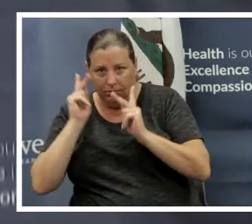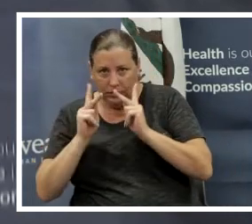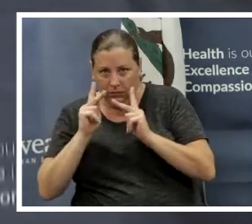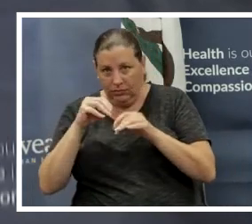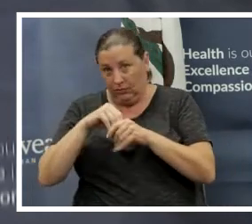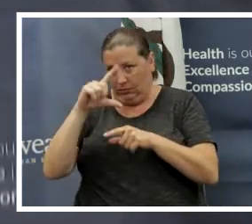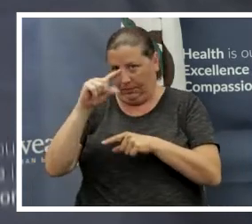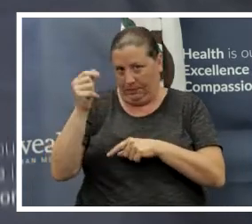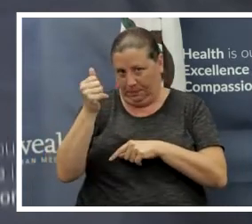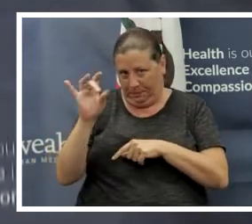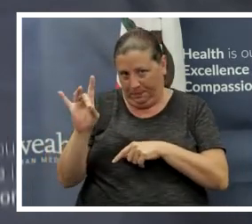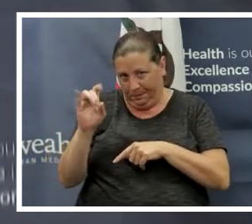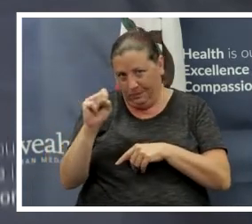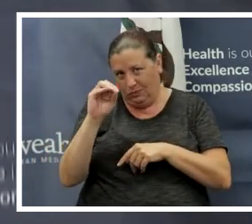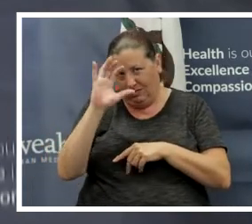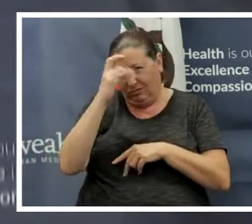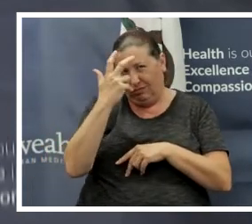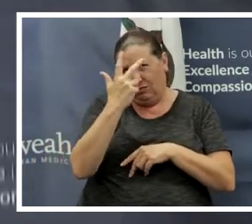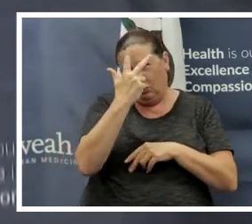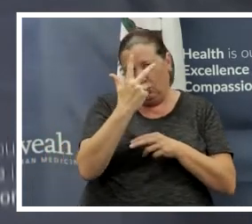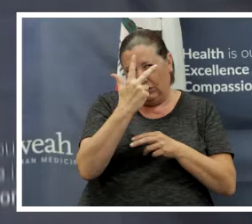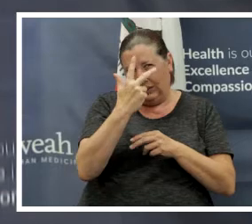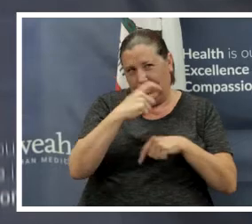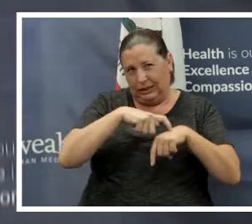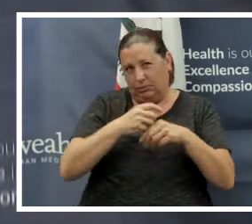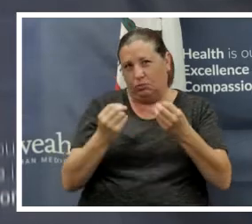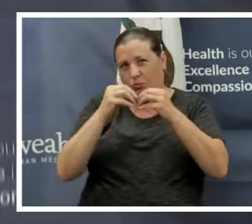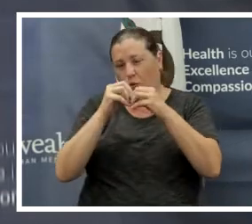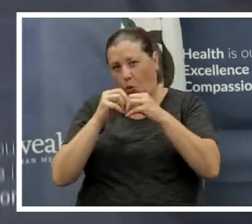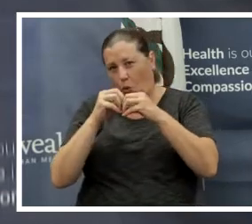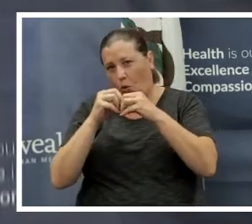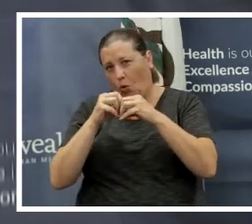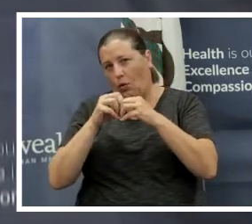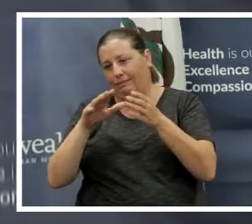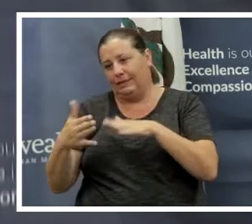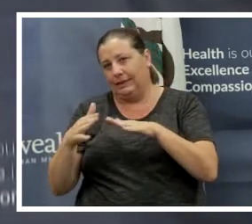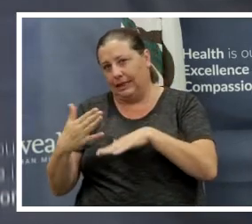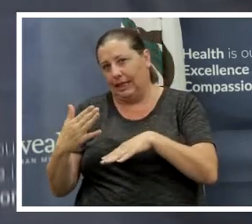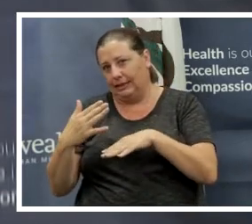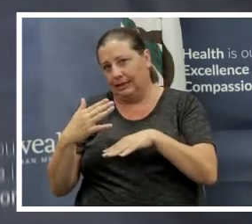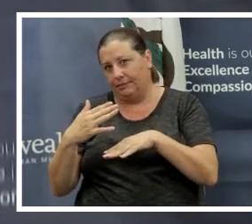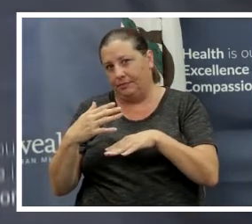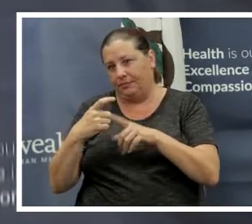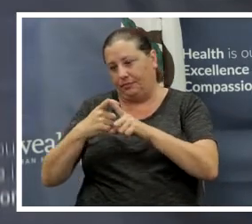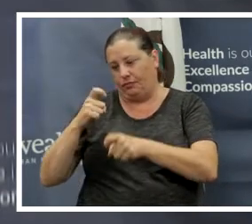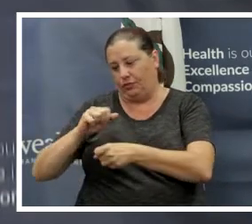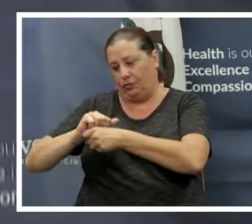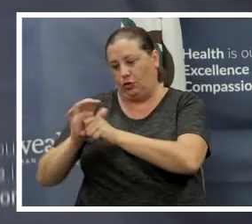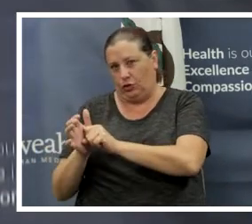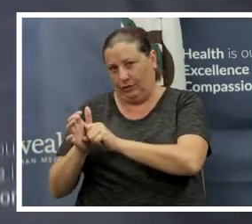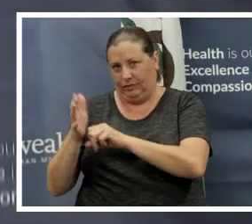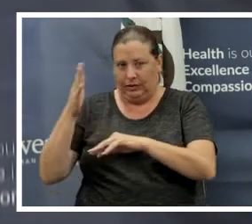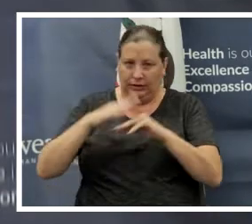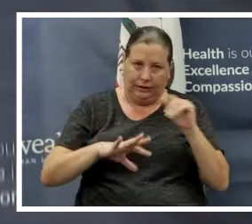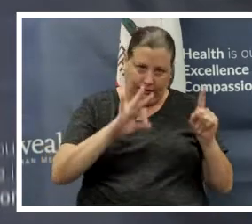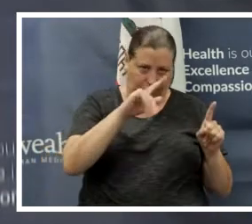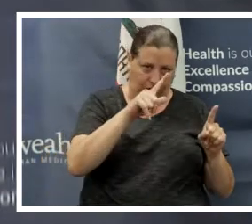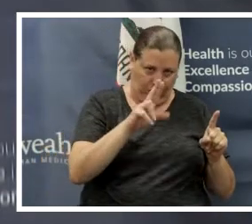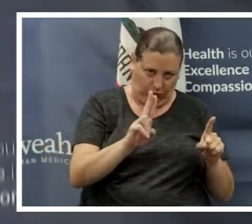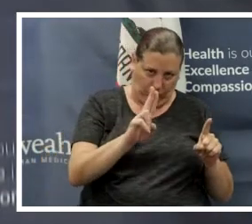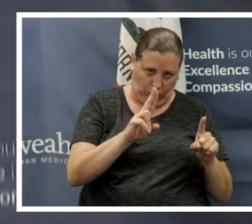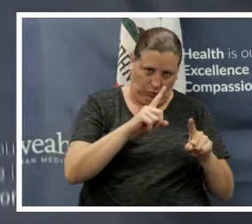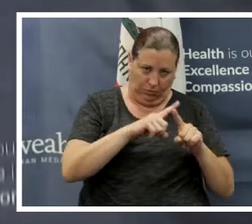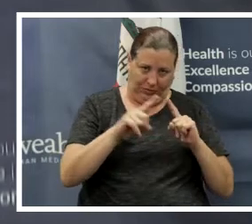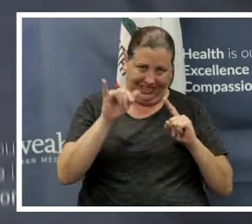more deaths per 100,000 people in Tulare County from COVID versus the flu. But that's